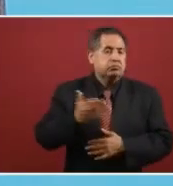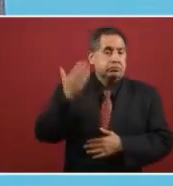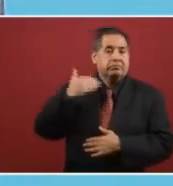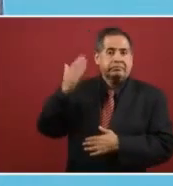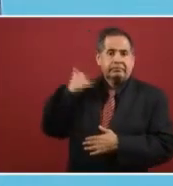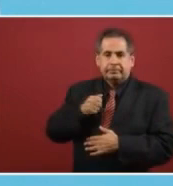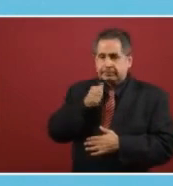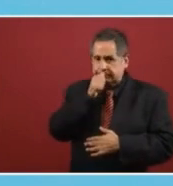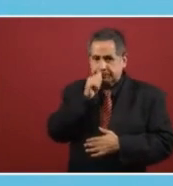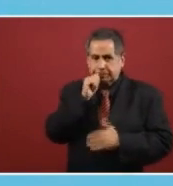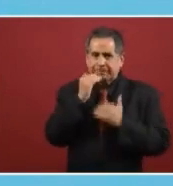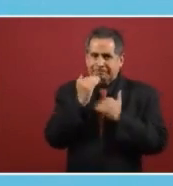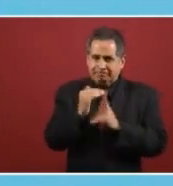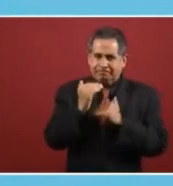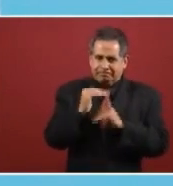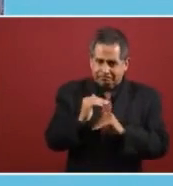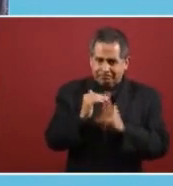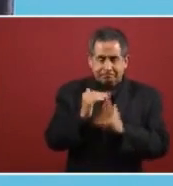that they